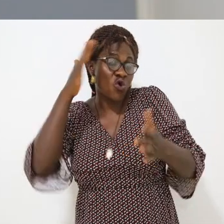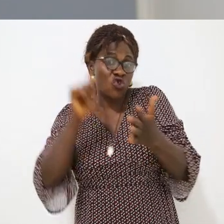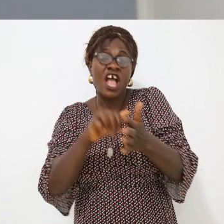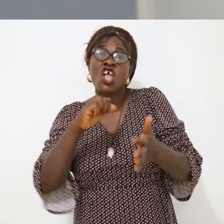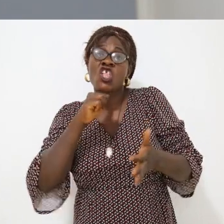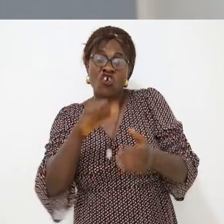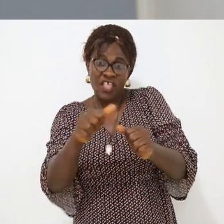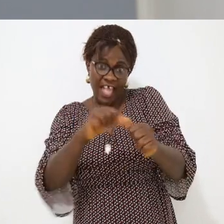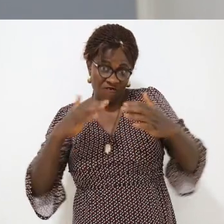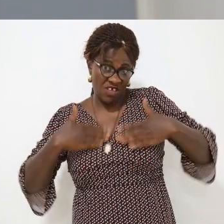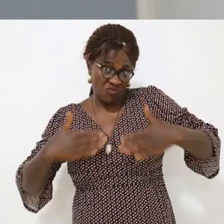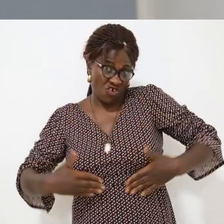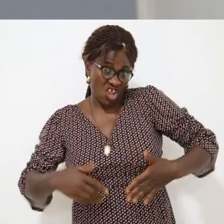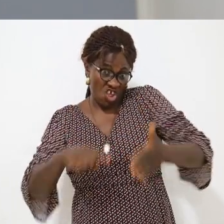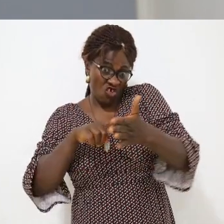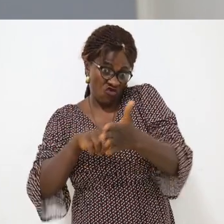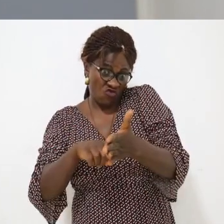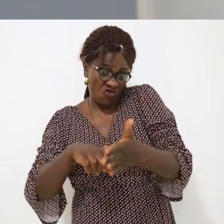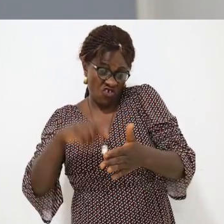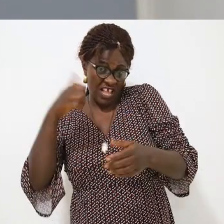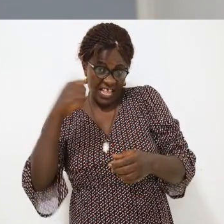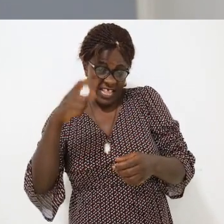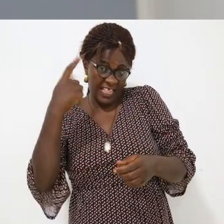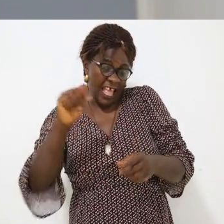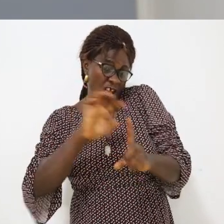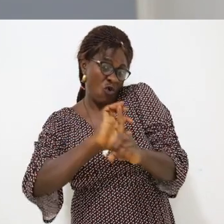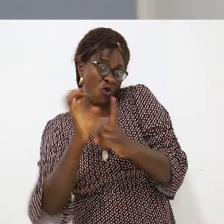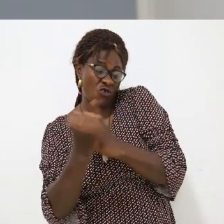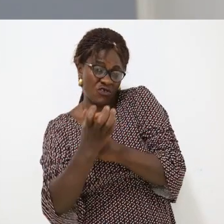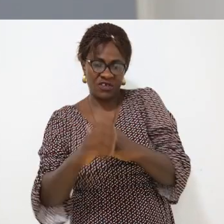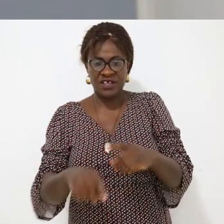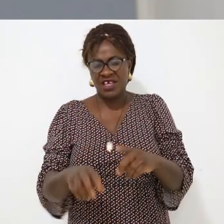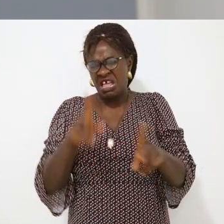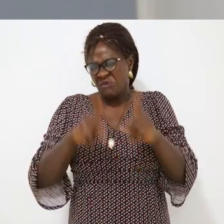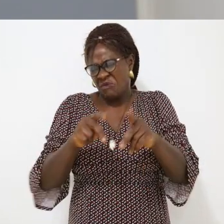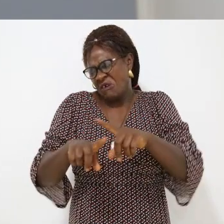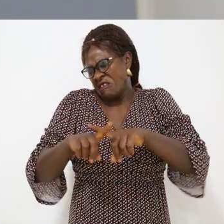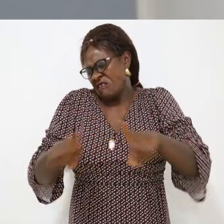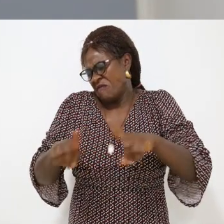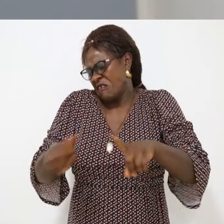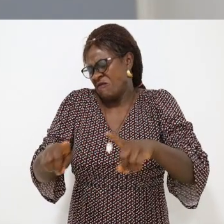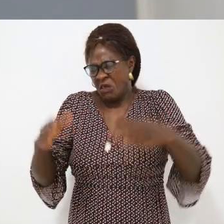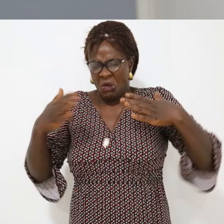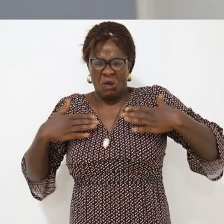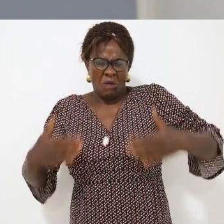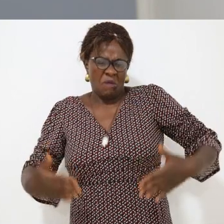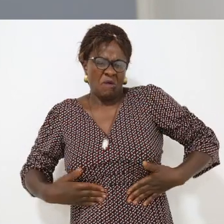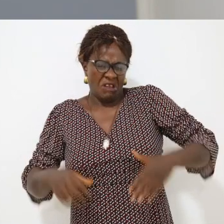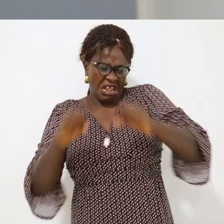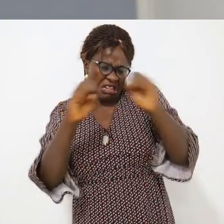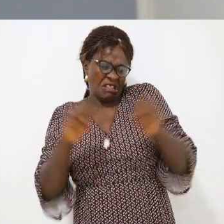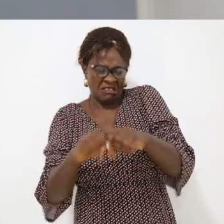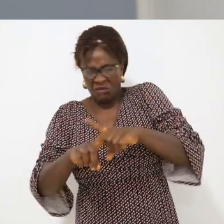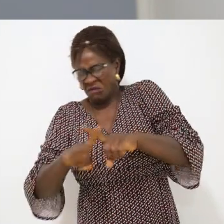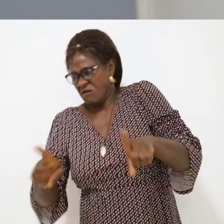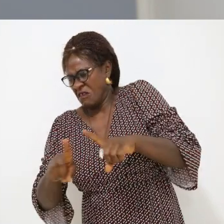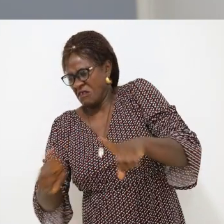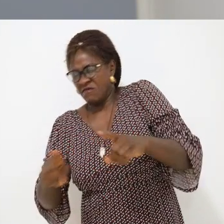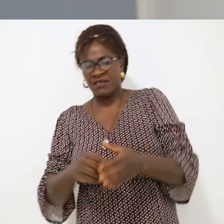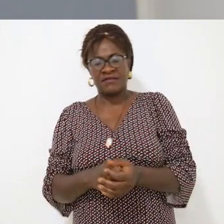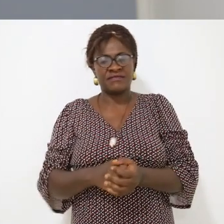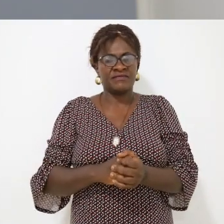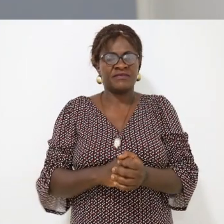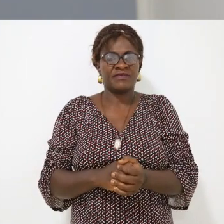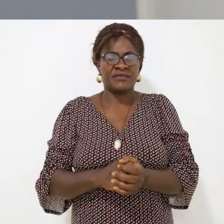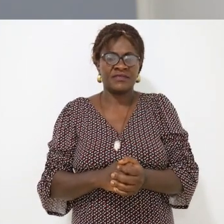not everyone will manifest these conditions. People are different, immune systems differ, and so for some